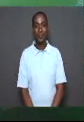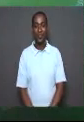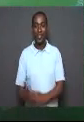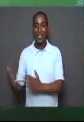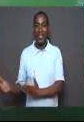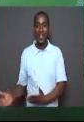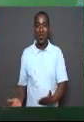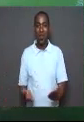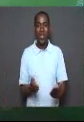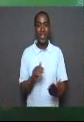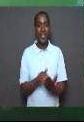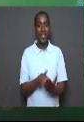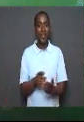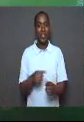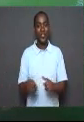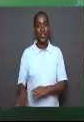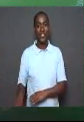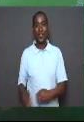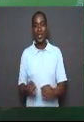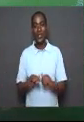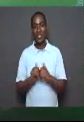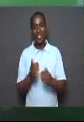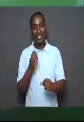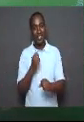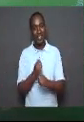Welcome back, students. How did you do?